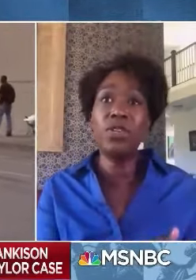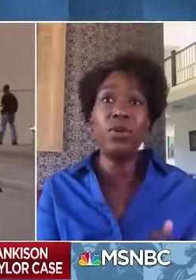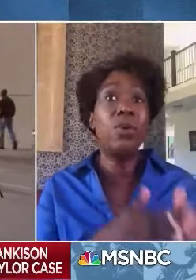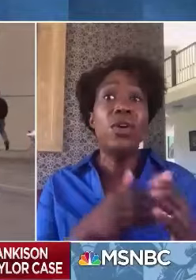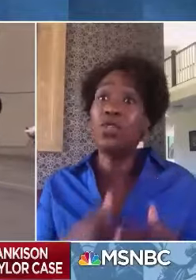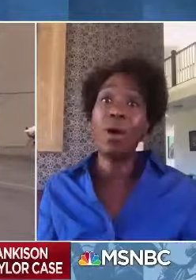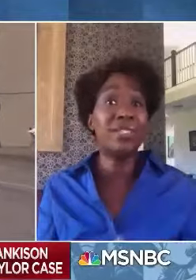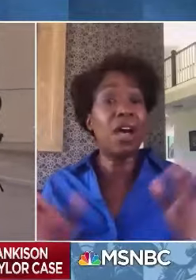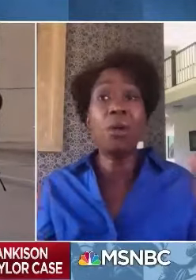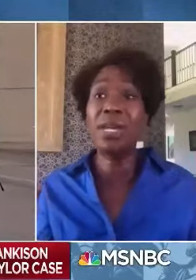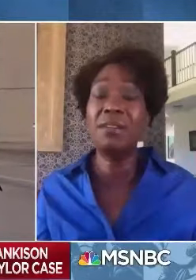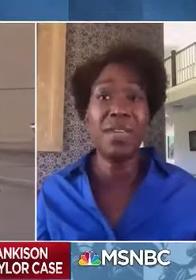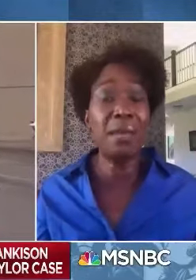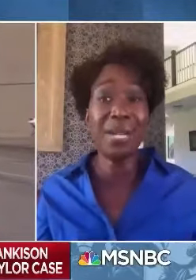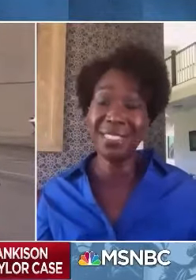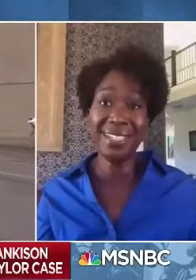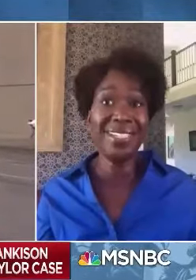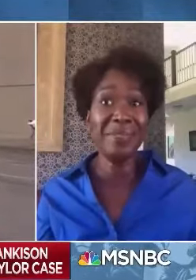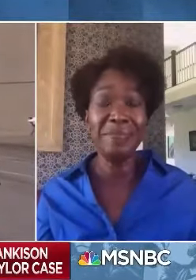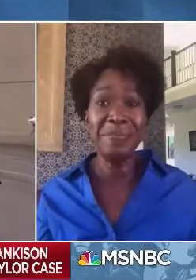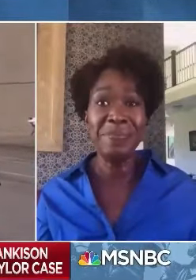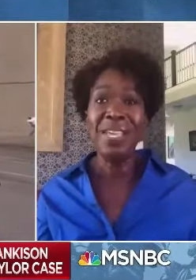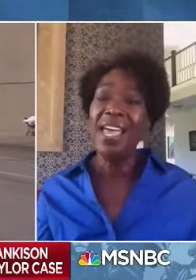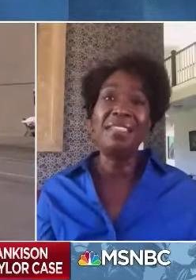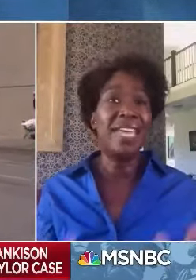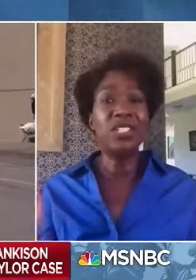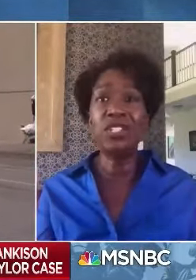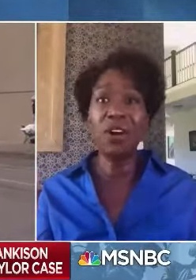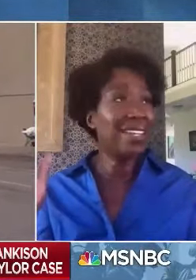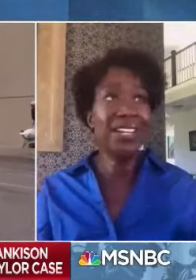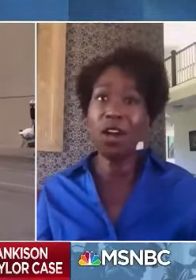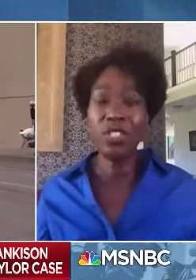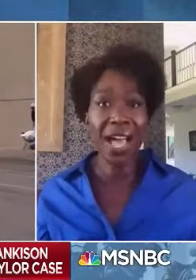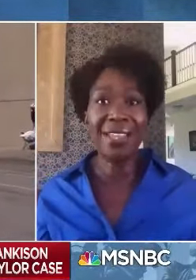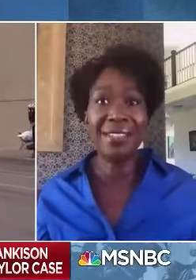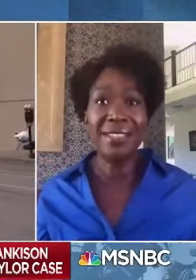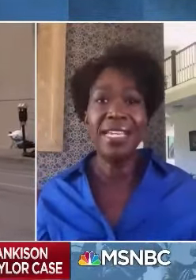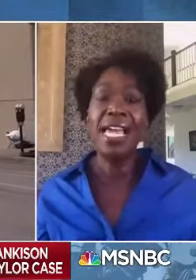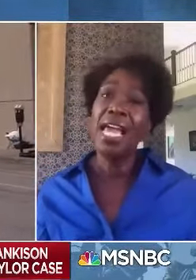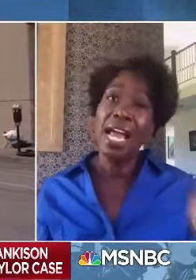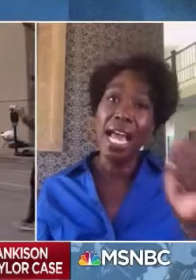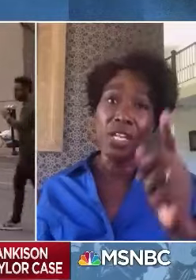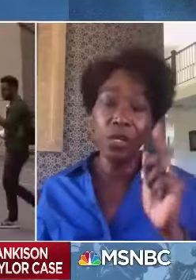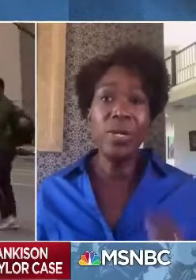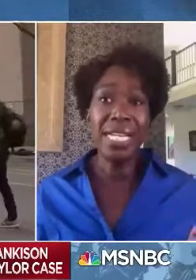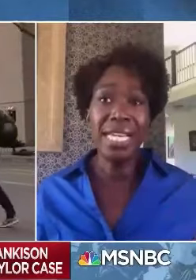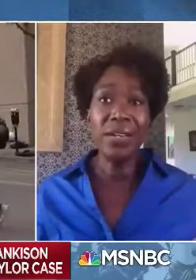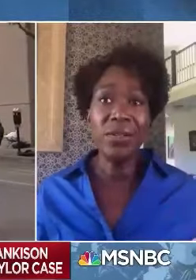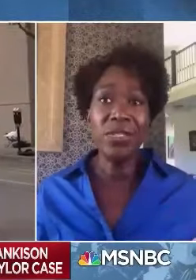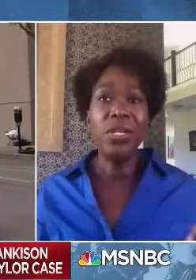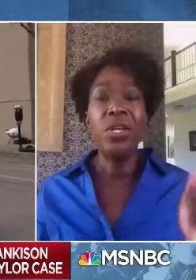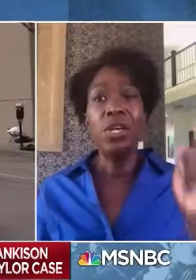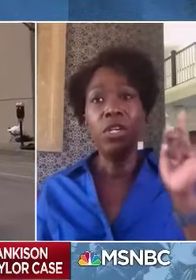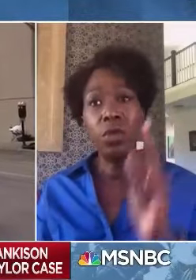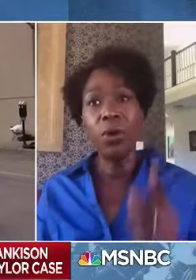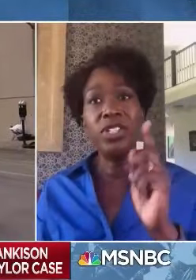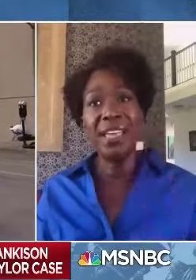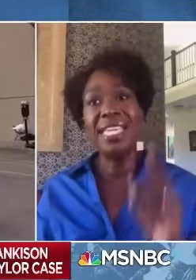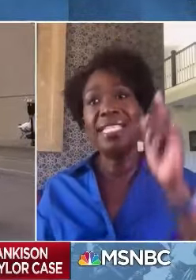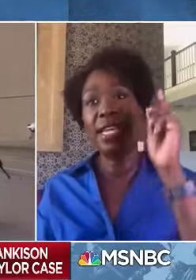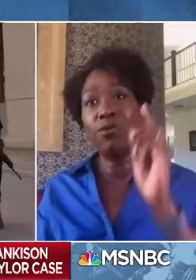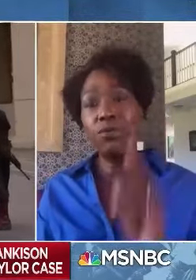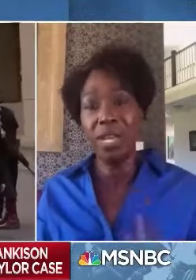associated with you. So sorry, if they bust in and they start licking off shots and you get killed,